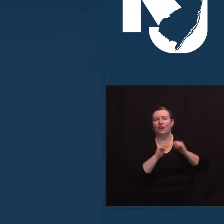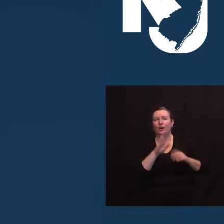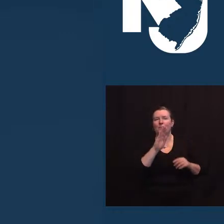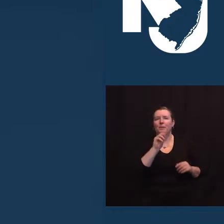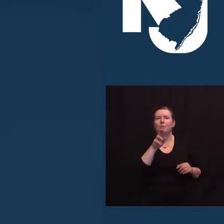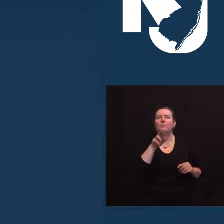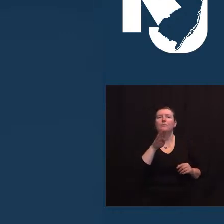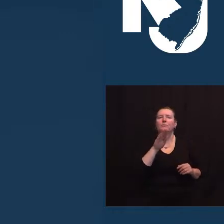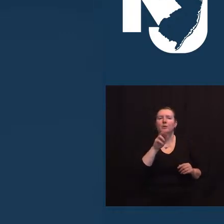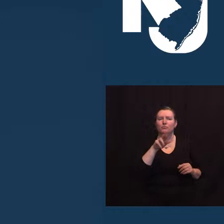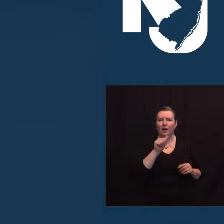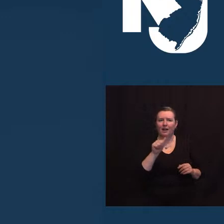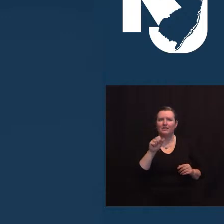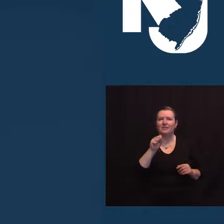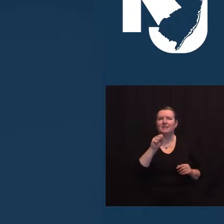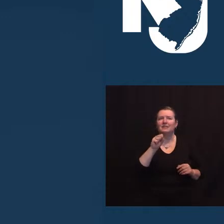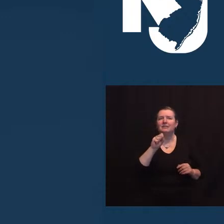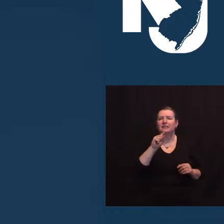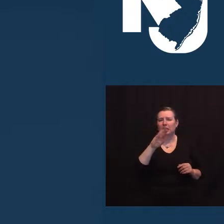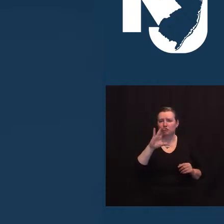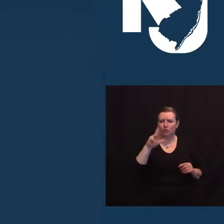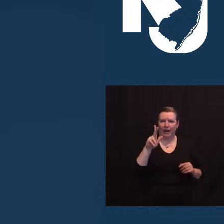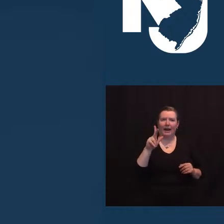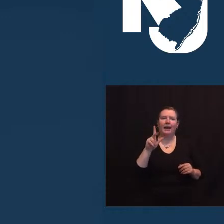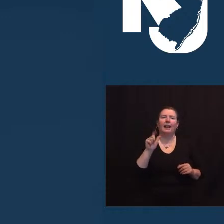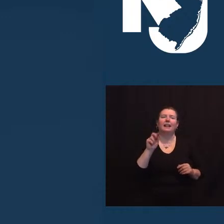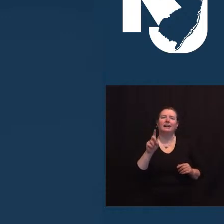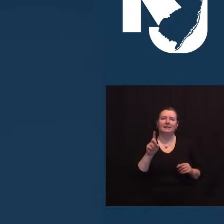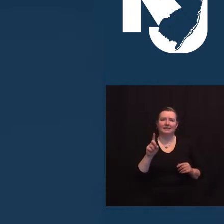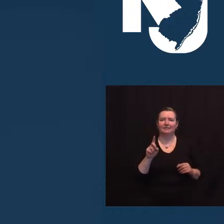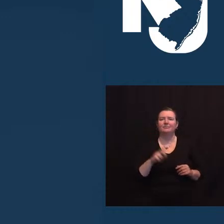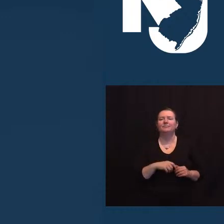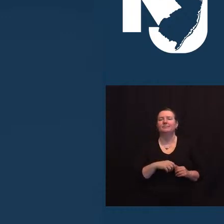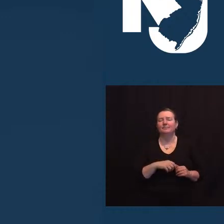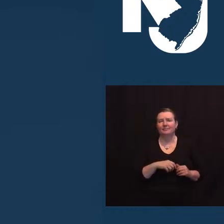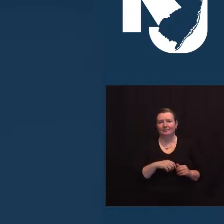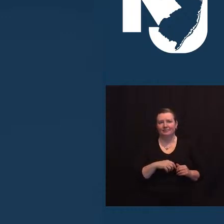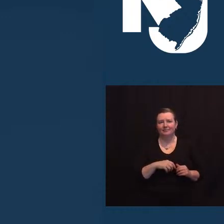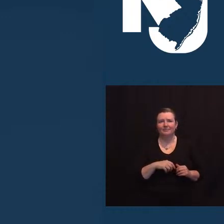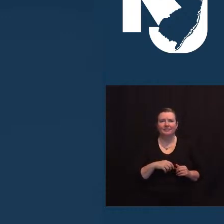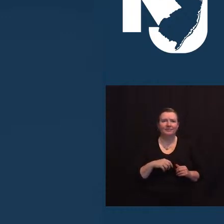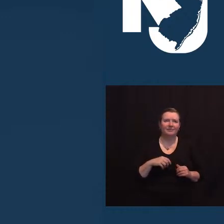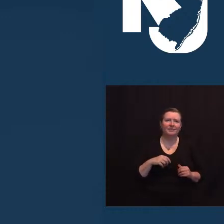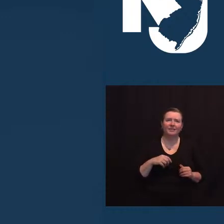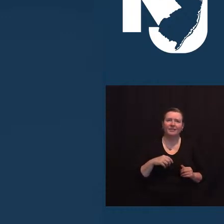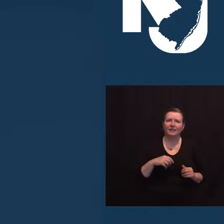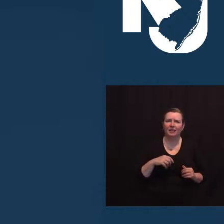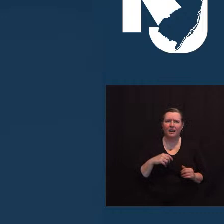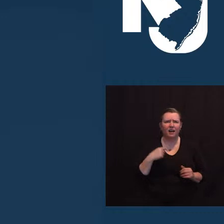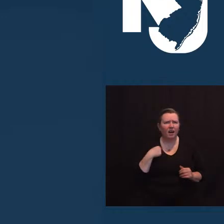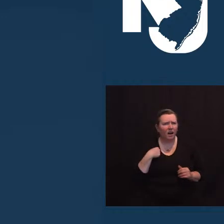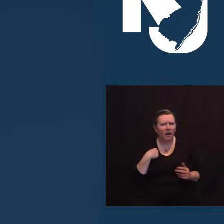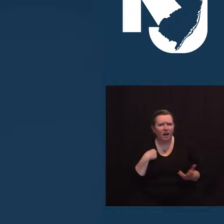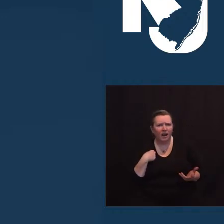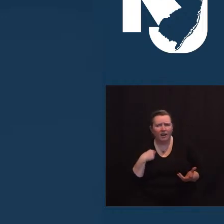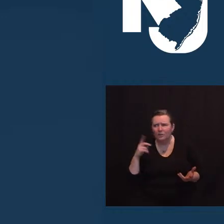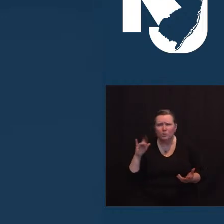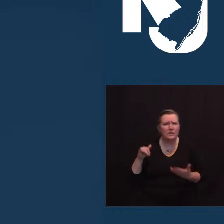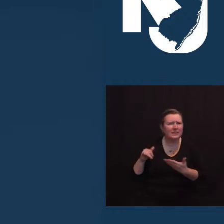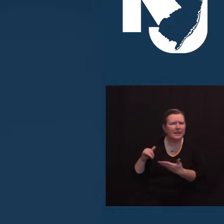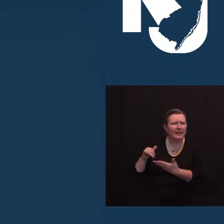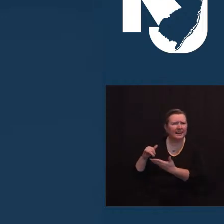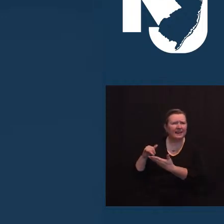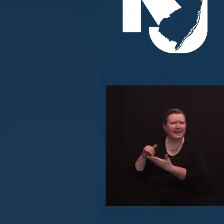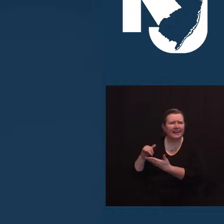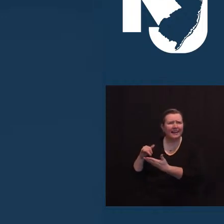Now, perhaps I'm with Judy and Eddie as the only people either in the room or watching this program who will have any